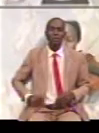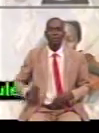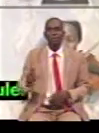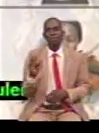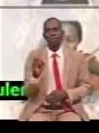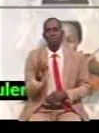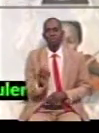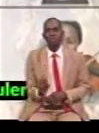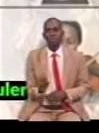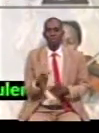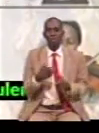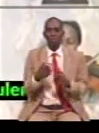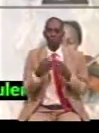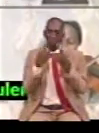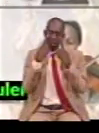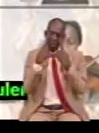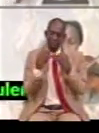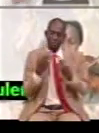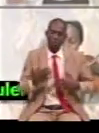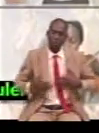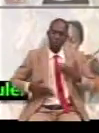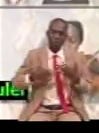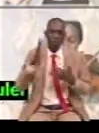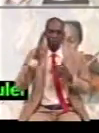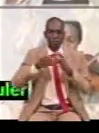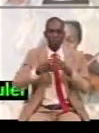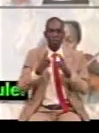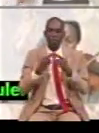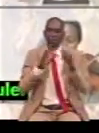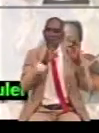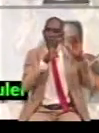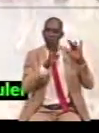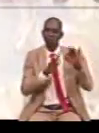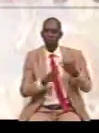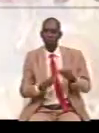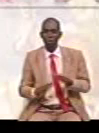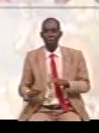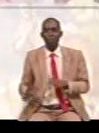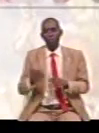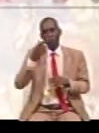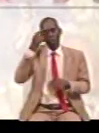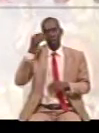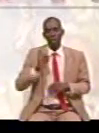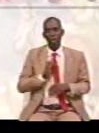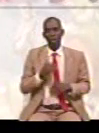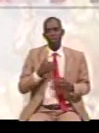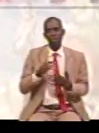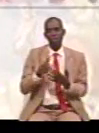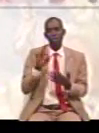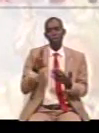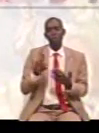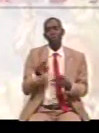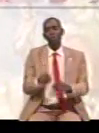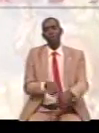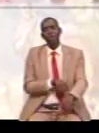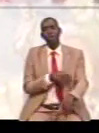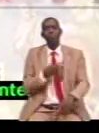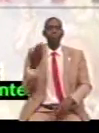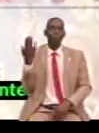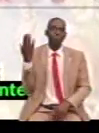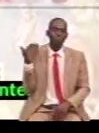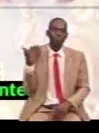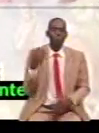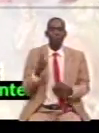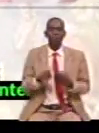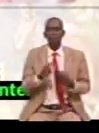kings. Then tears of joy will start to flow because of chosen long ago